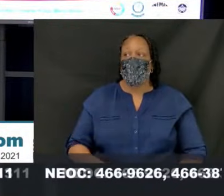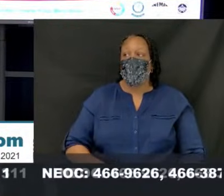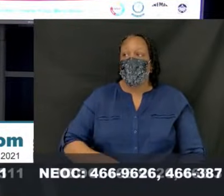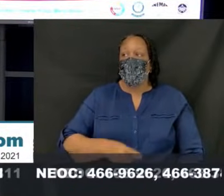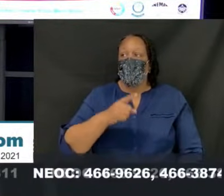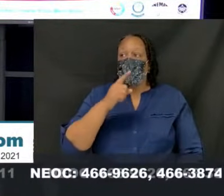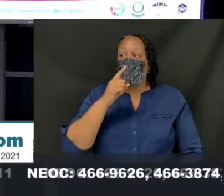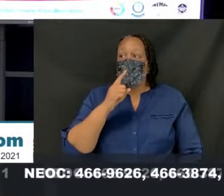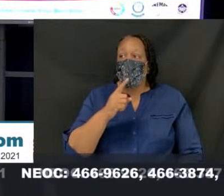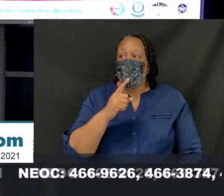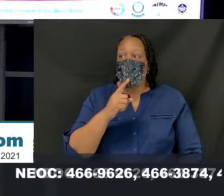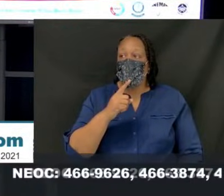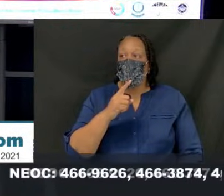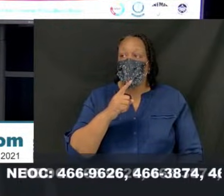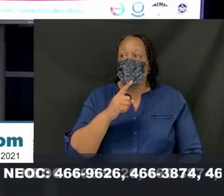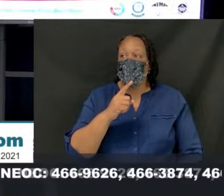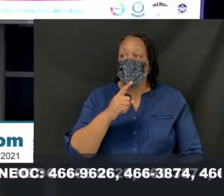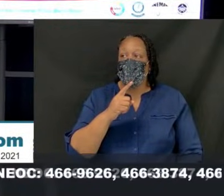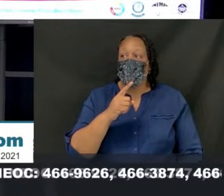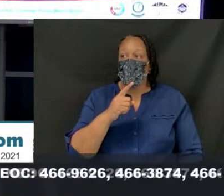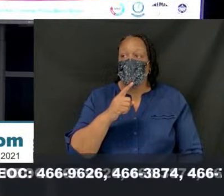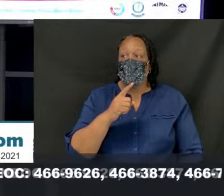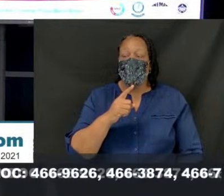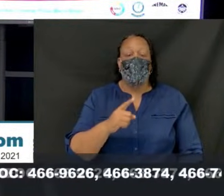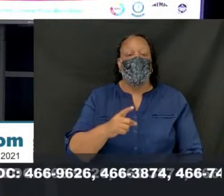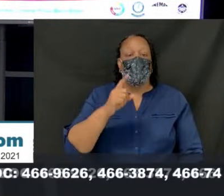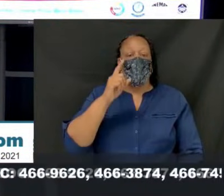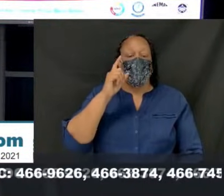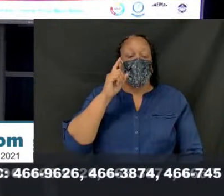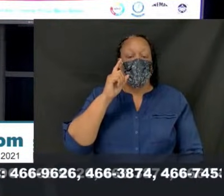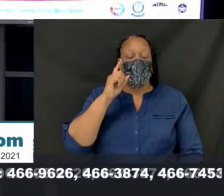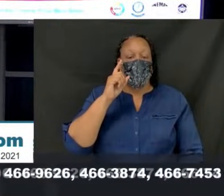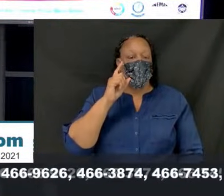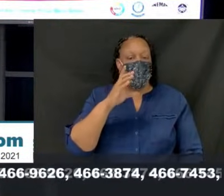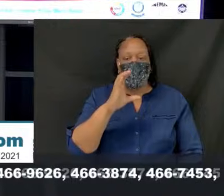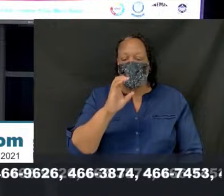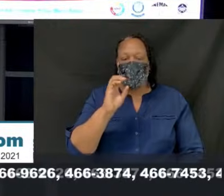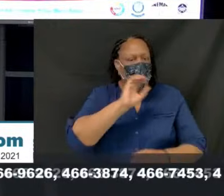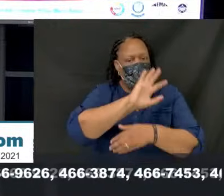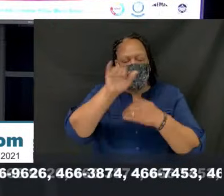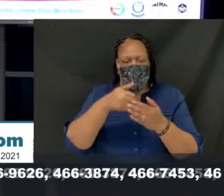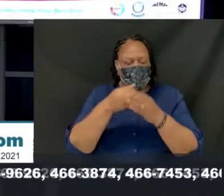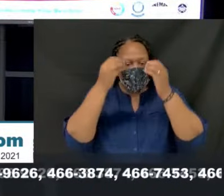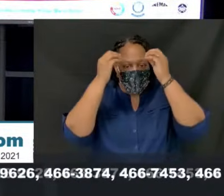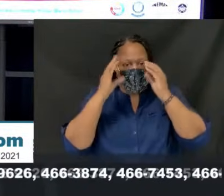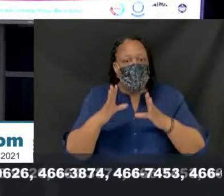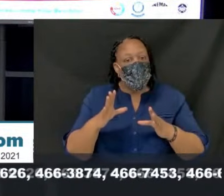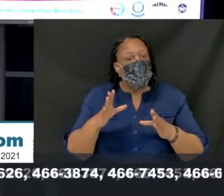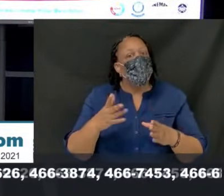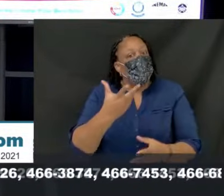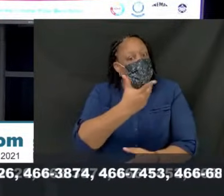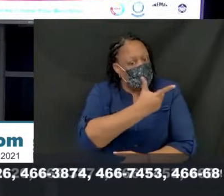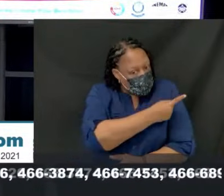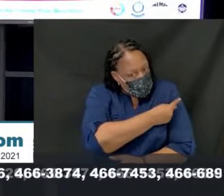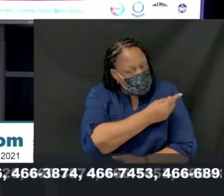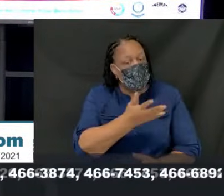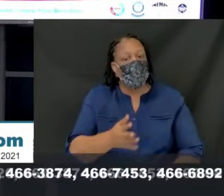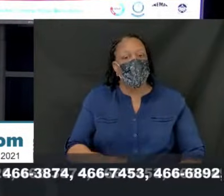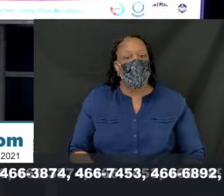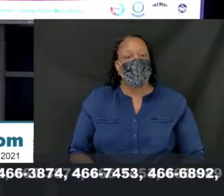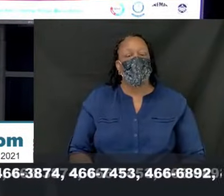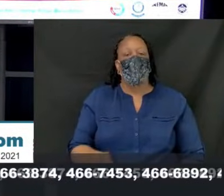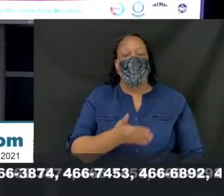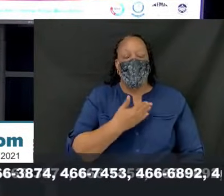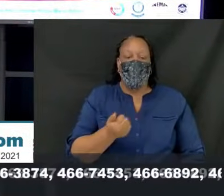near 100% vaccination rate among their teachers, and that with the students, they have them properly